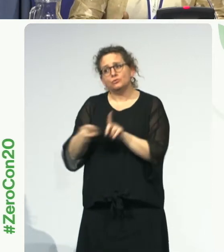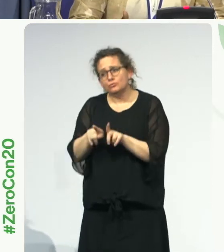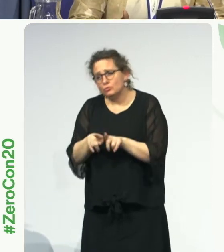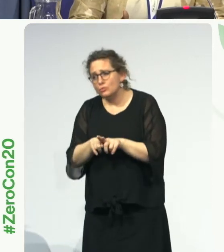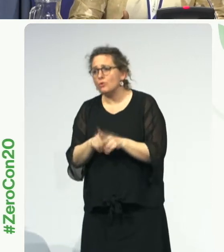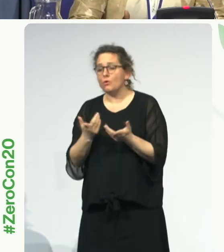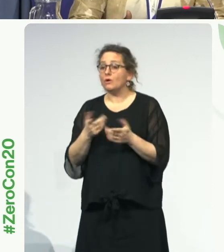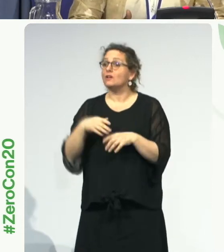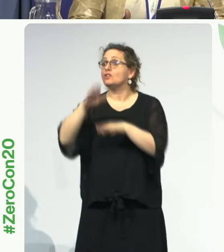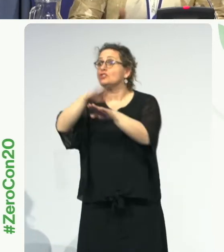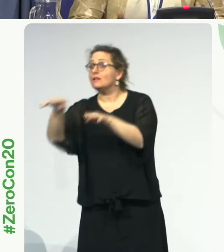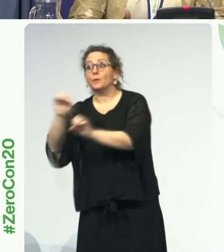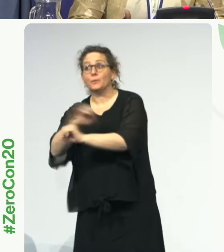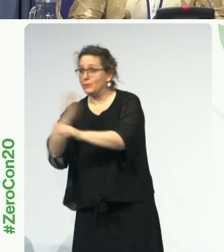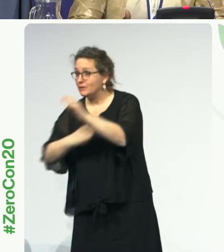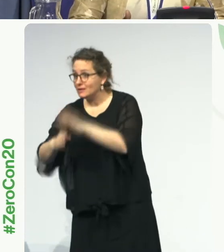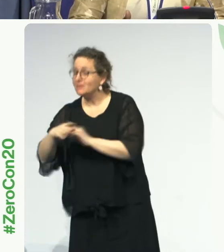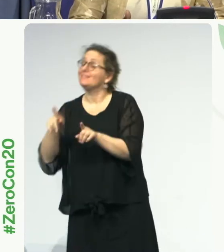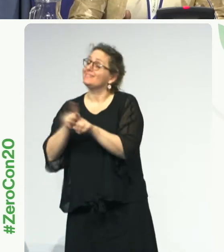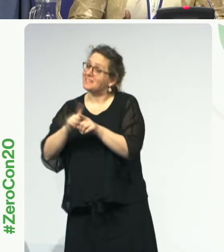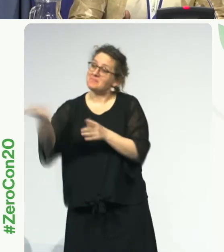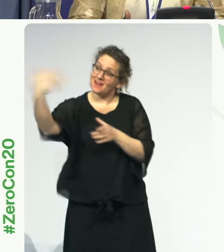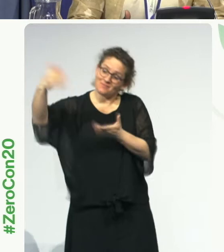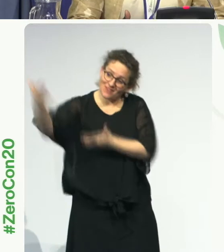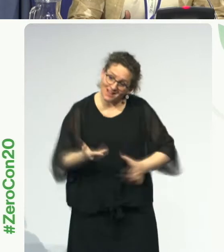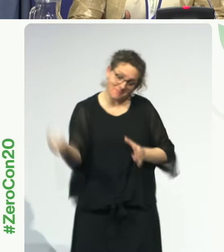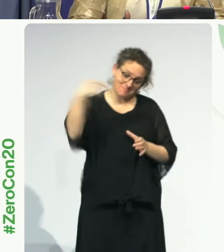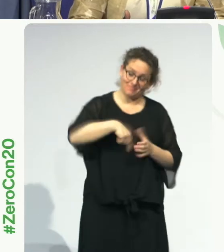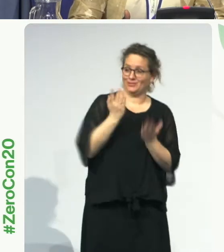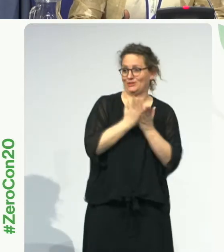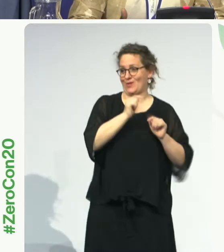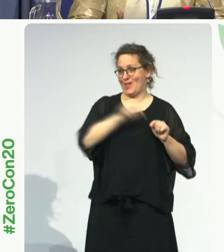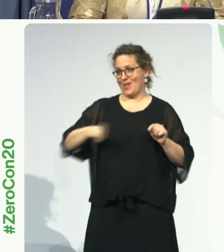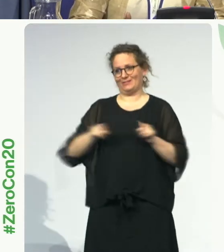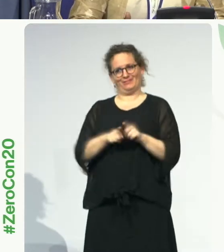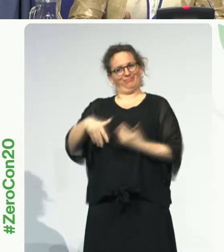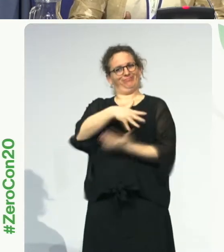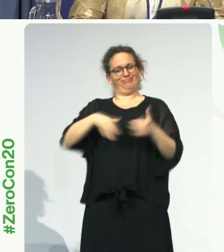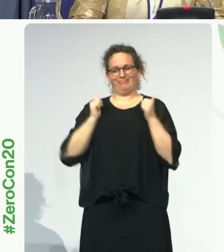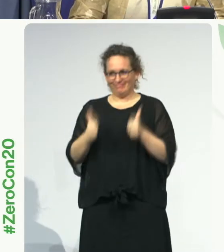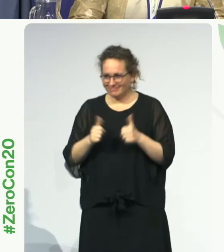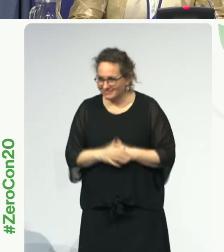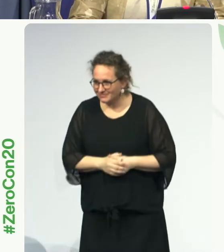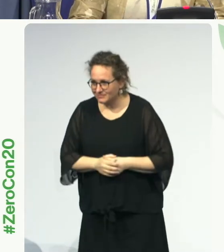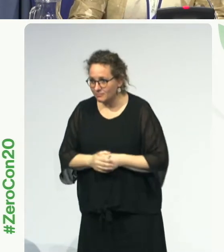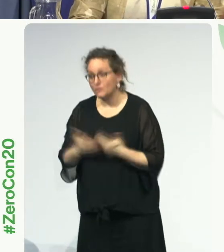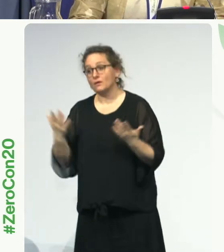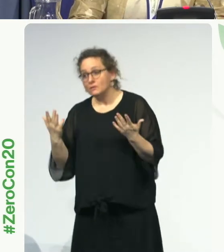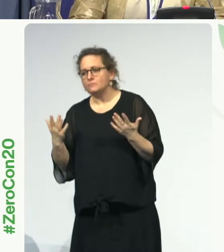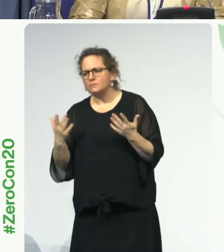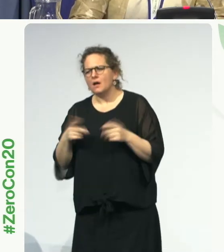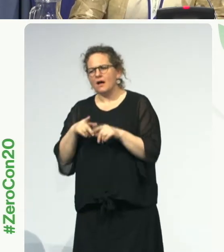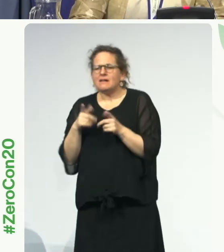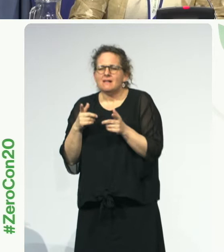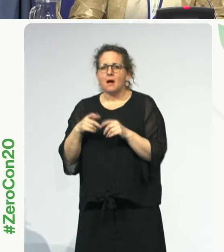makes them very unique and a good model. Now, we need to support the strengths of individuals who come up. And as you can